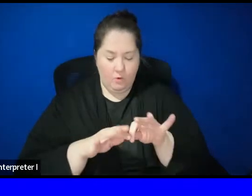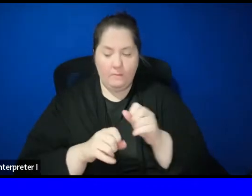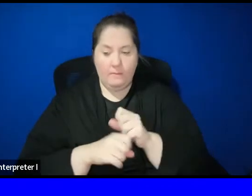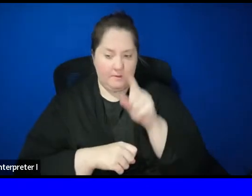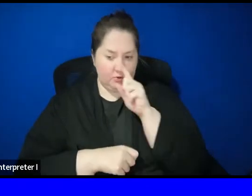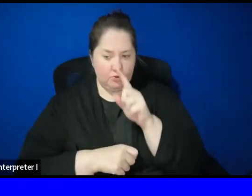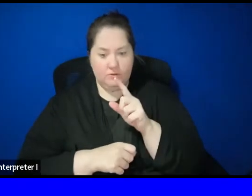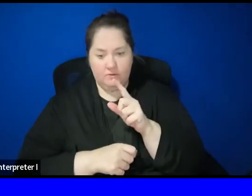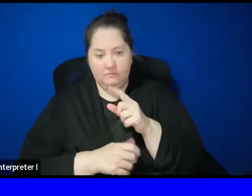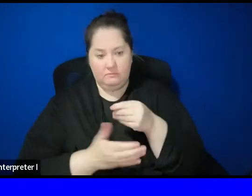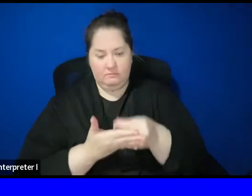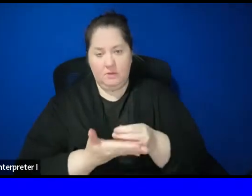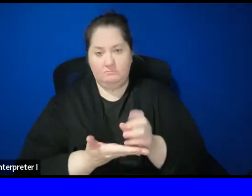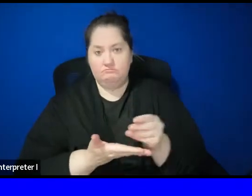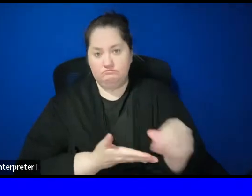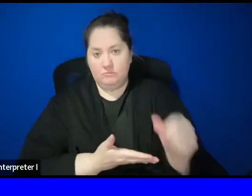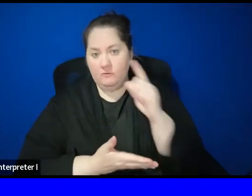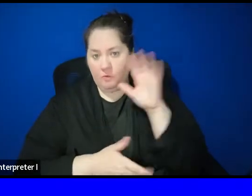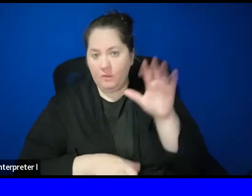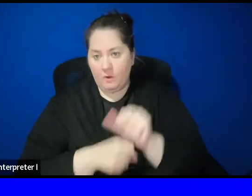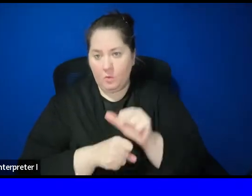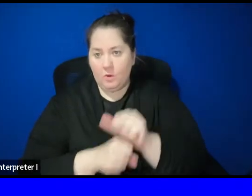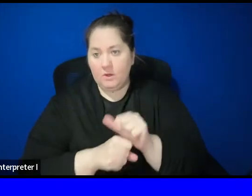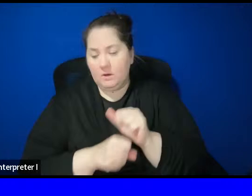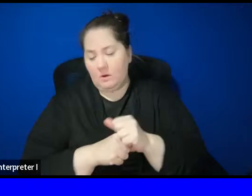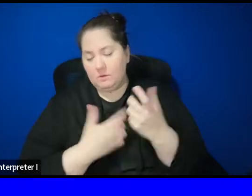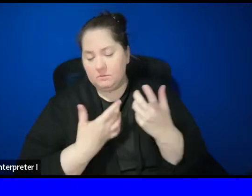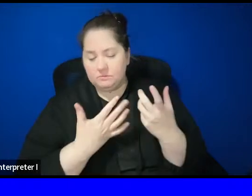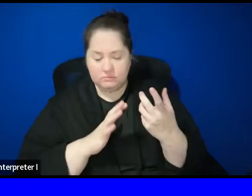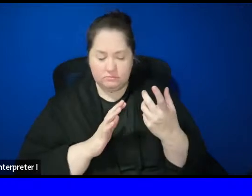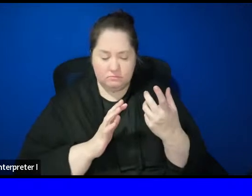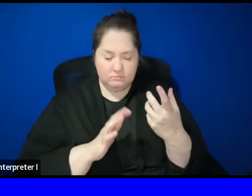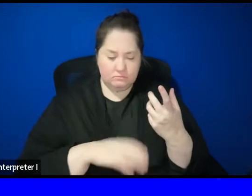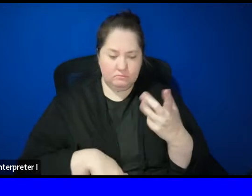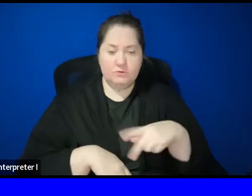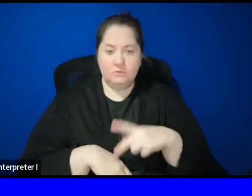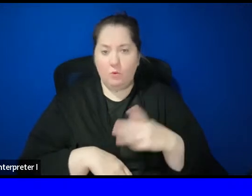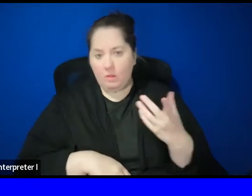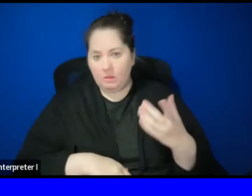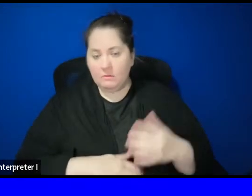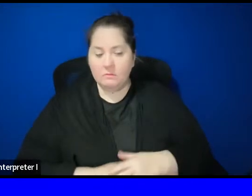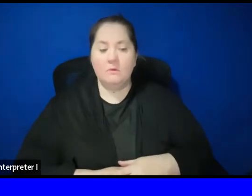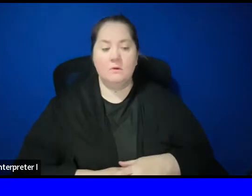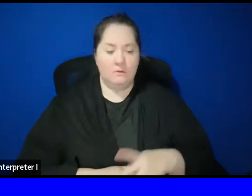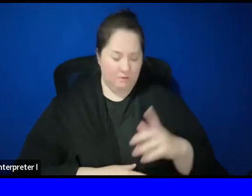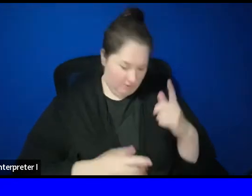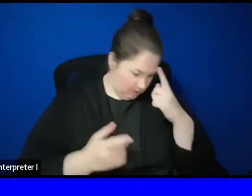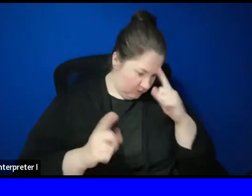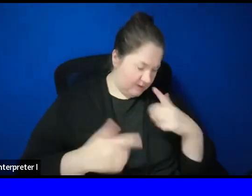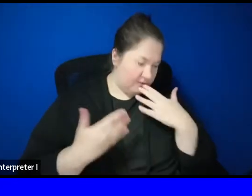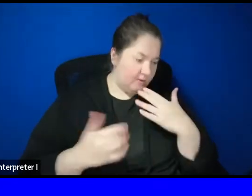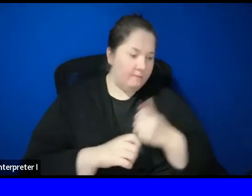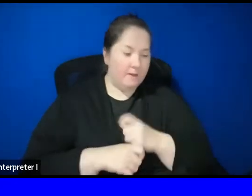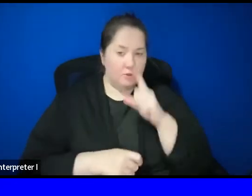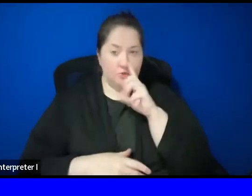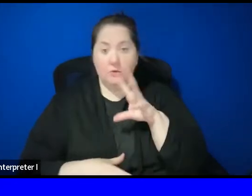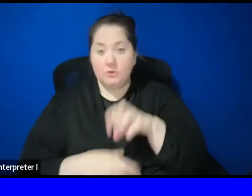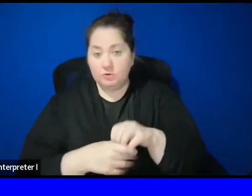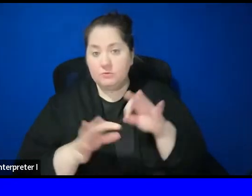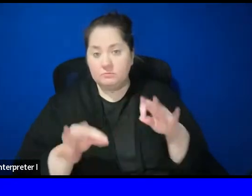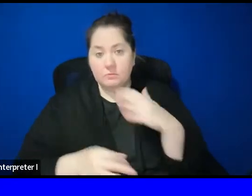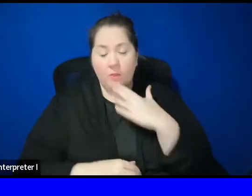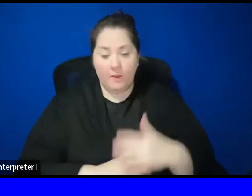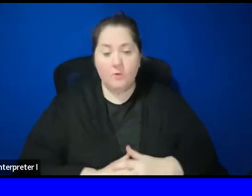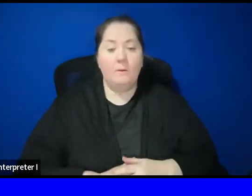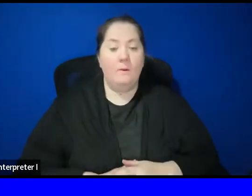they were compensated for their work, however, on principle. Yes, I totally agree. And thank you for making sure that was included. Thank